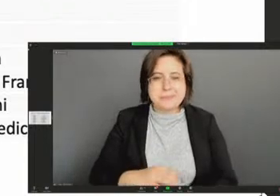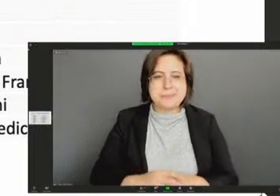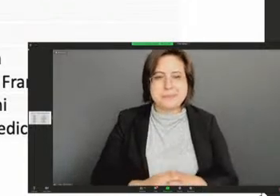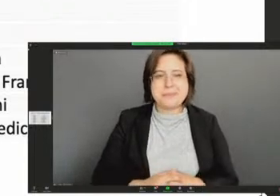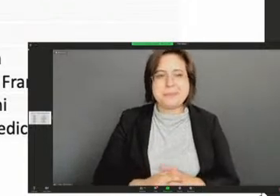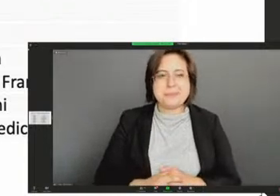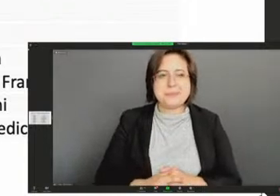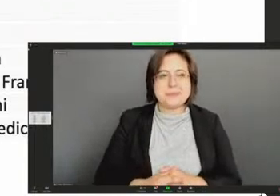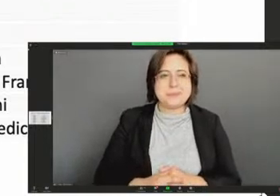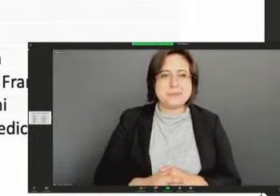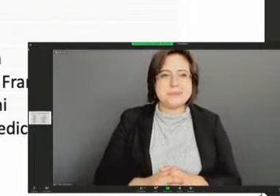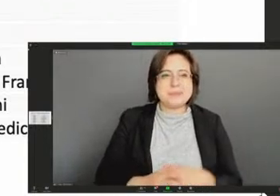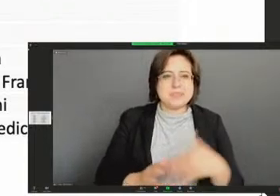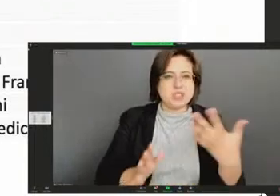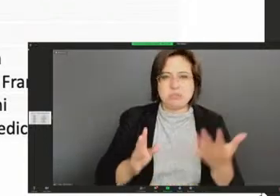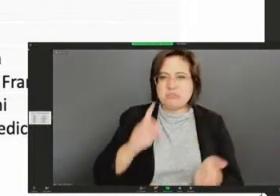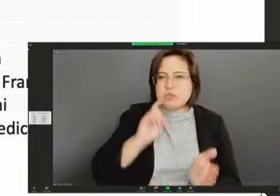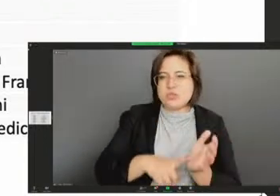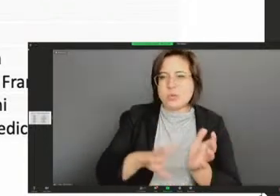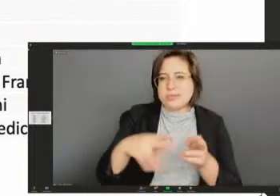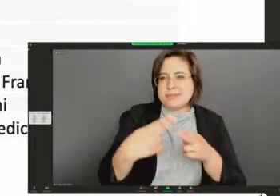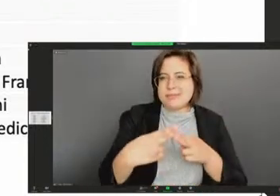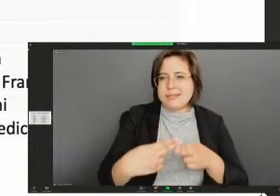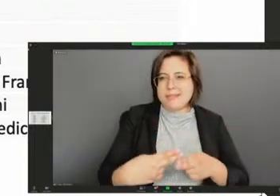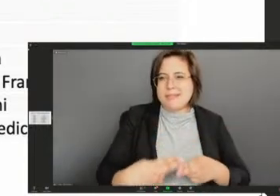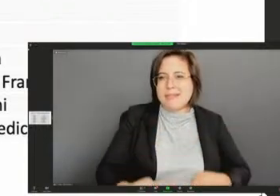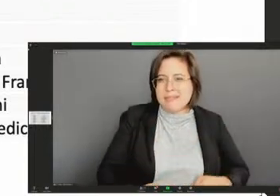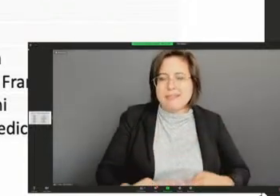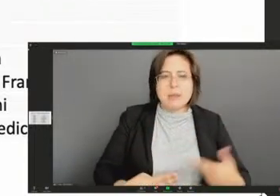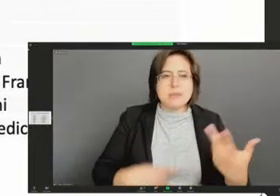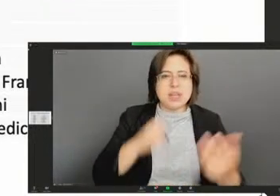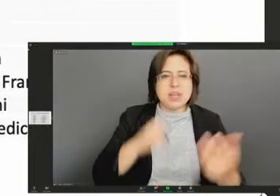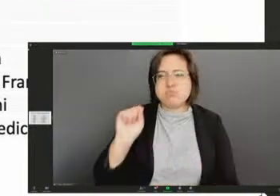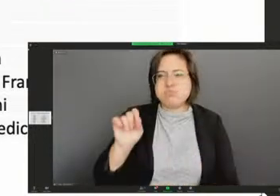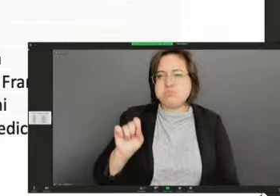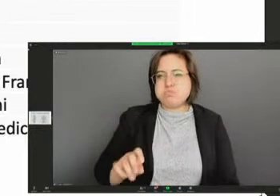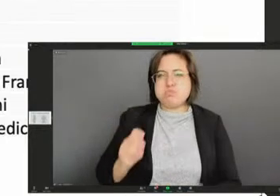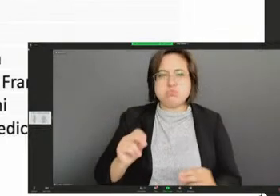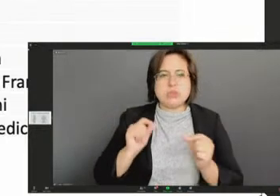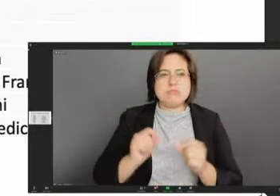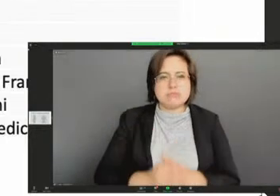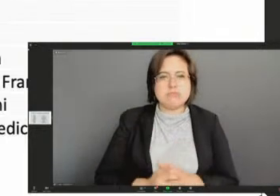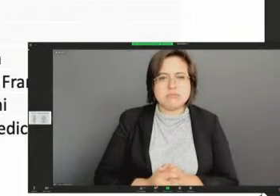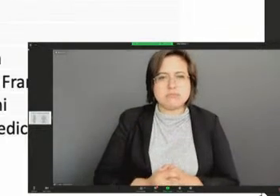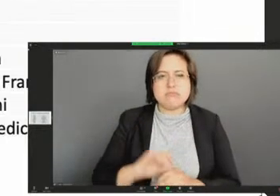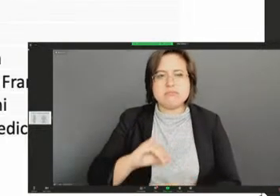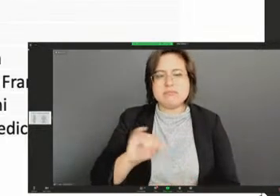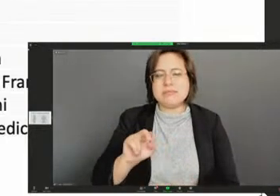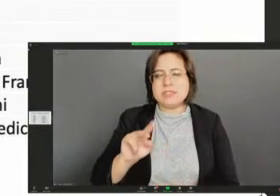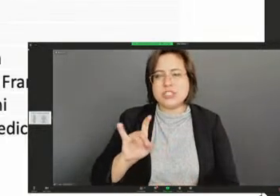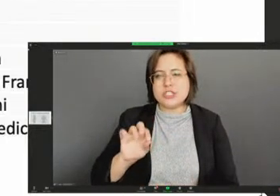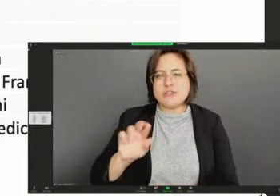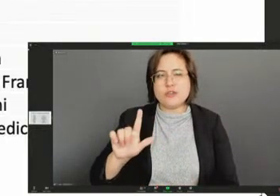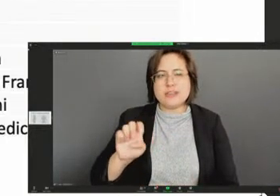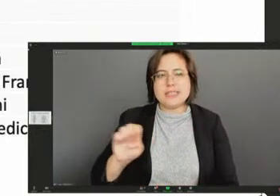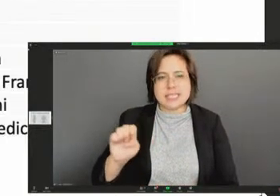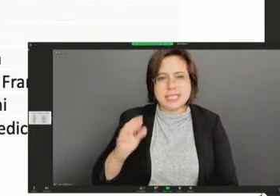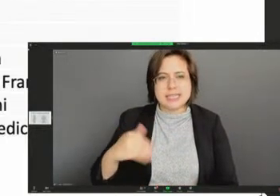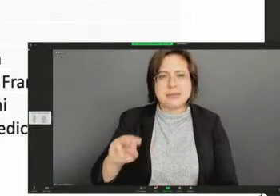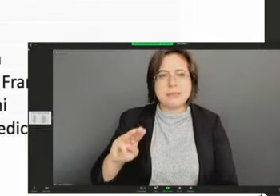to you the slide, but I could just mention their names quickly. We have Jennifer Lee,